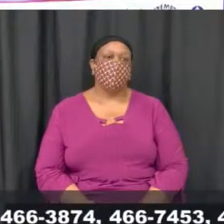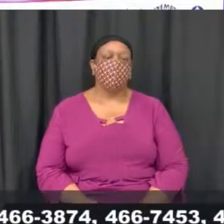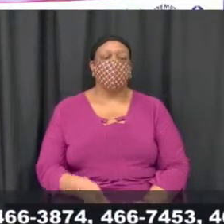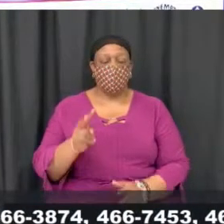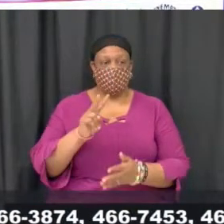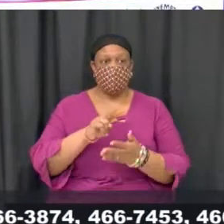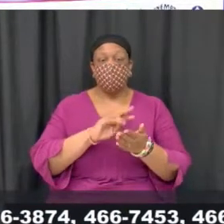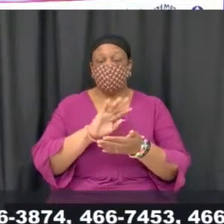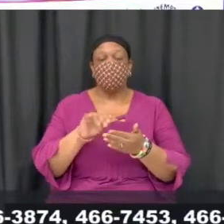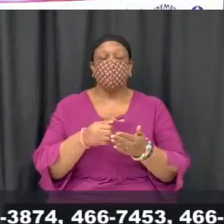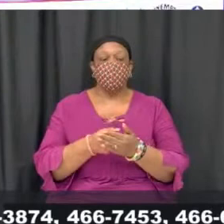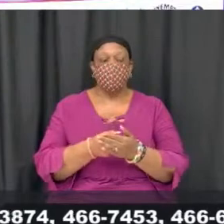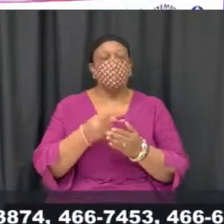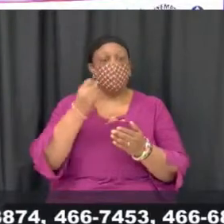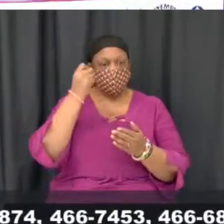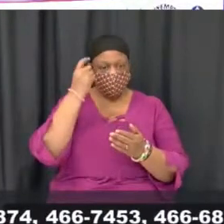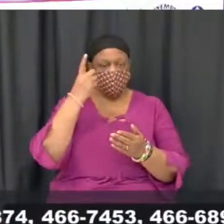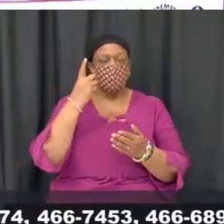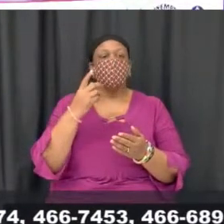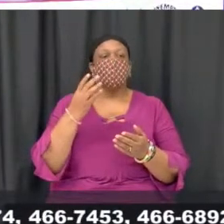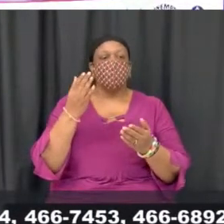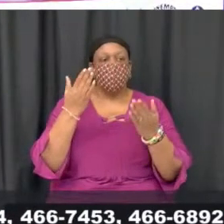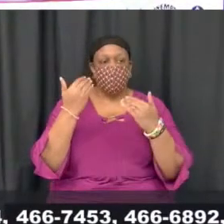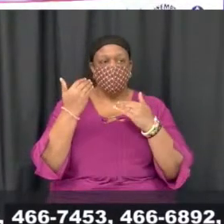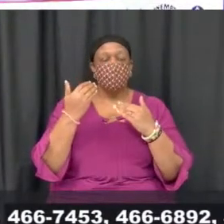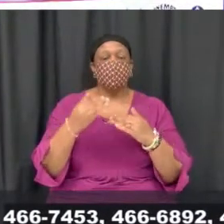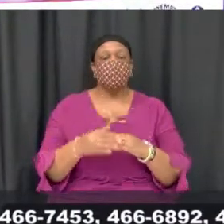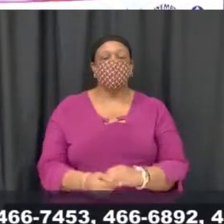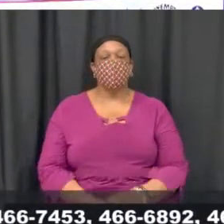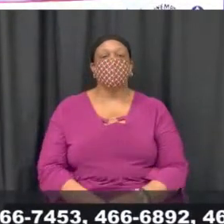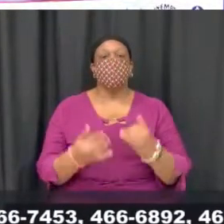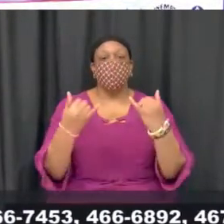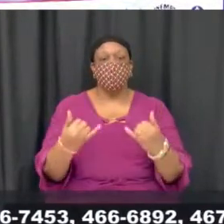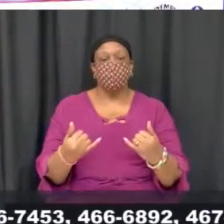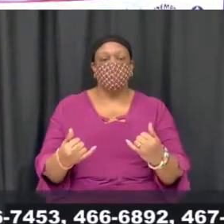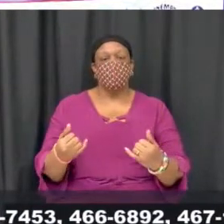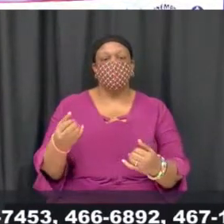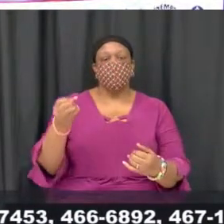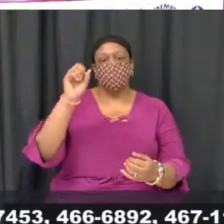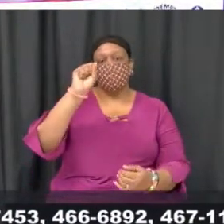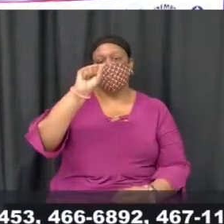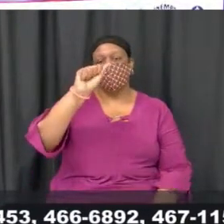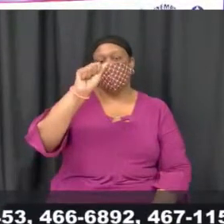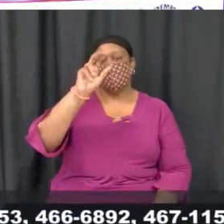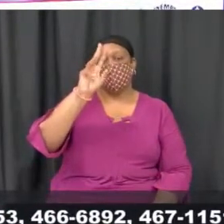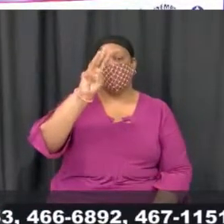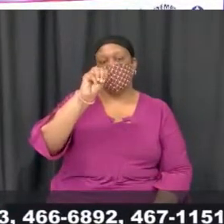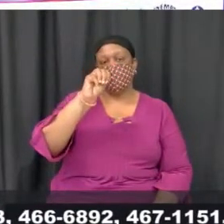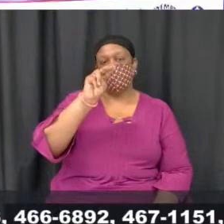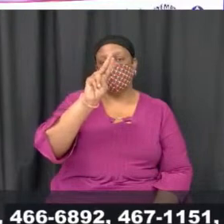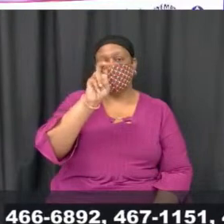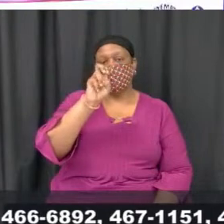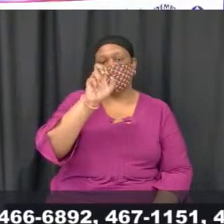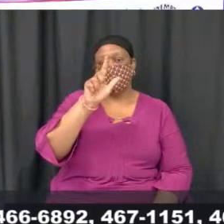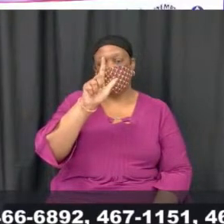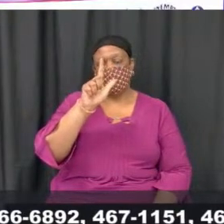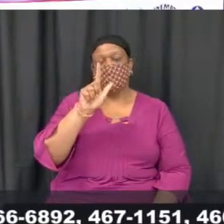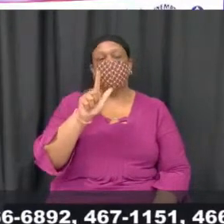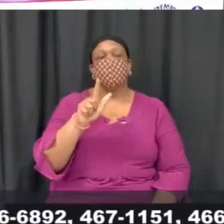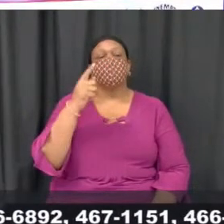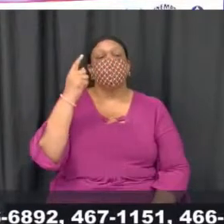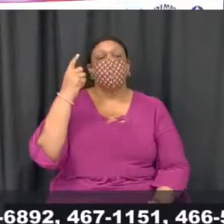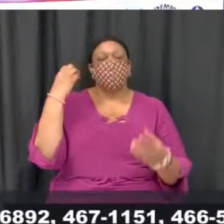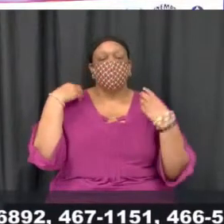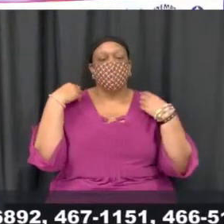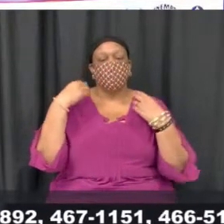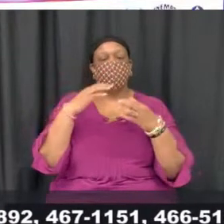Samuel, who is the chair of the National COVID-19 Task Force, and he's also the National